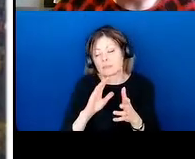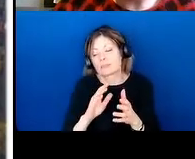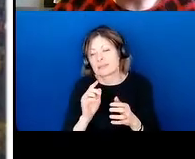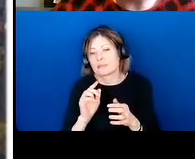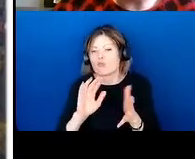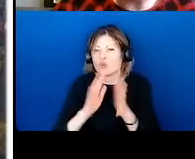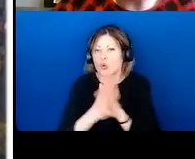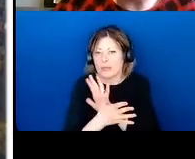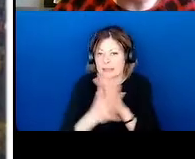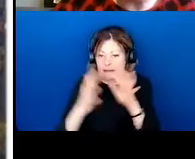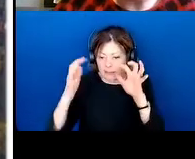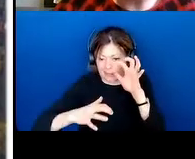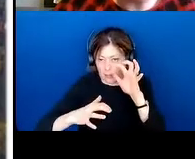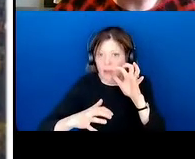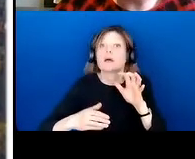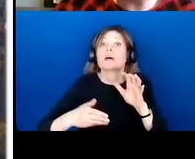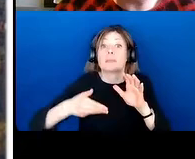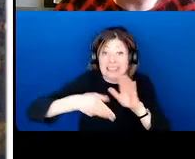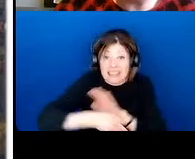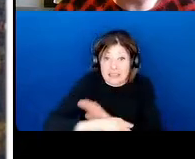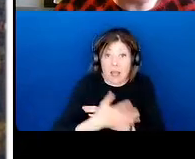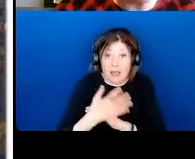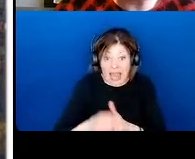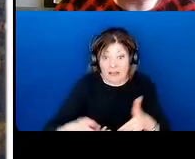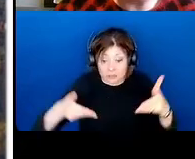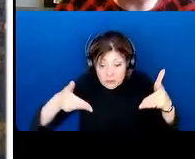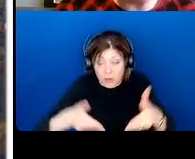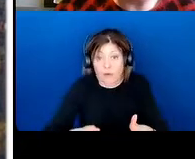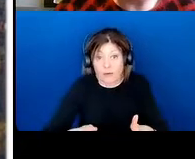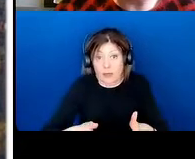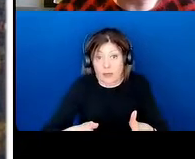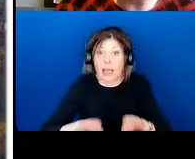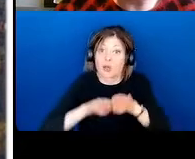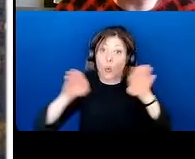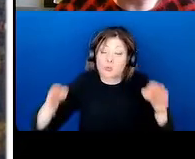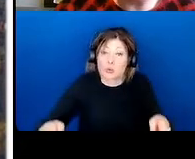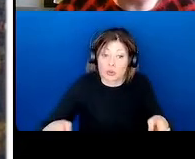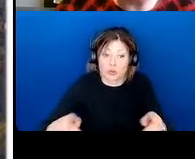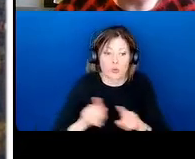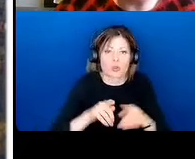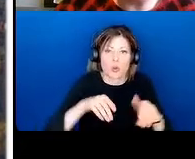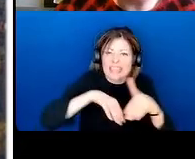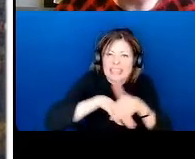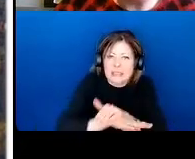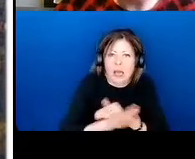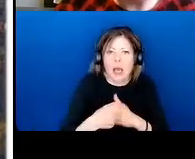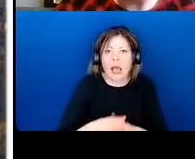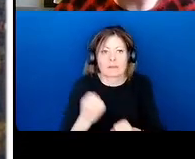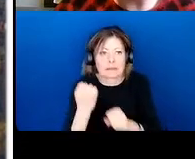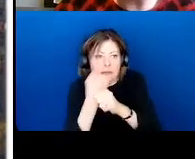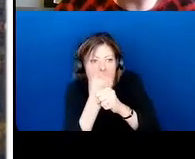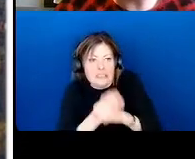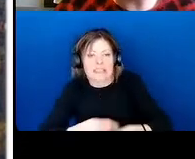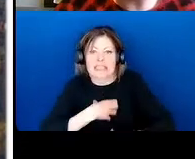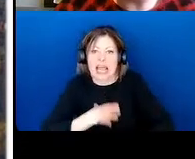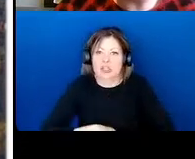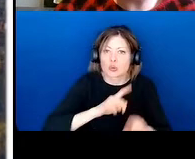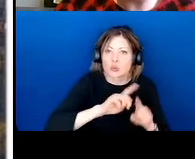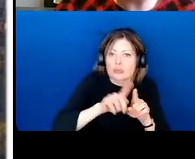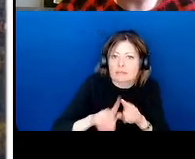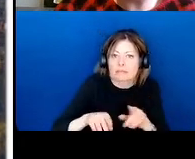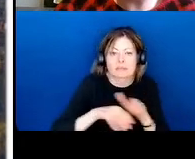filled the niches in the walls with urns and antiquities collected on his grand tours. The painting on the right